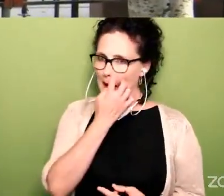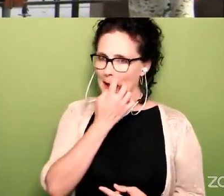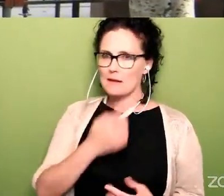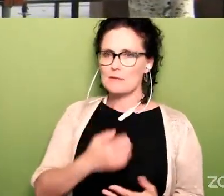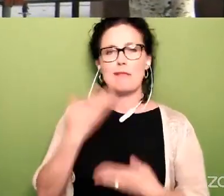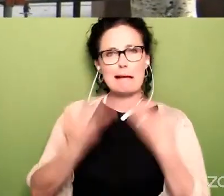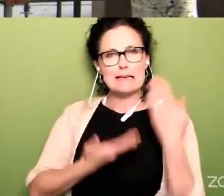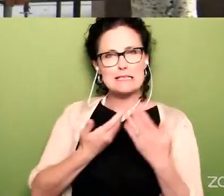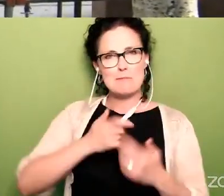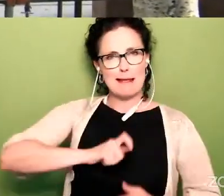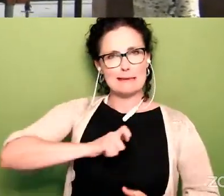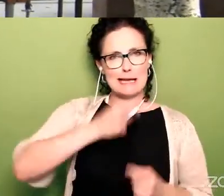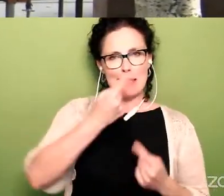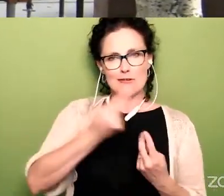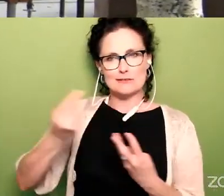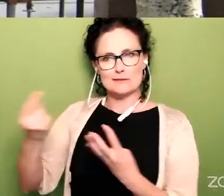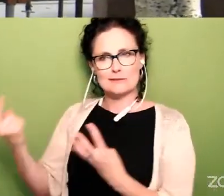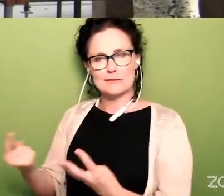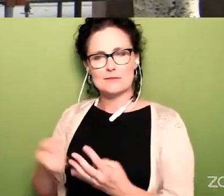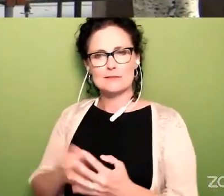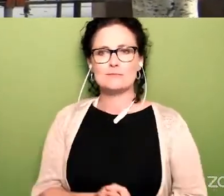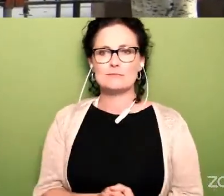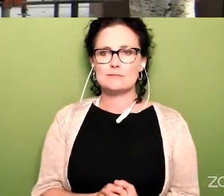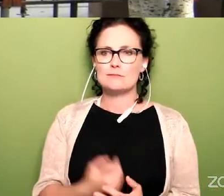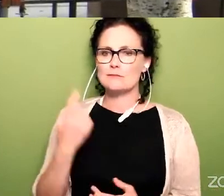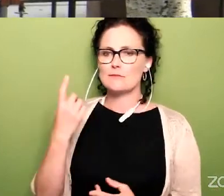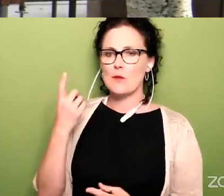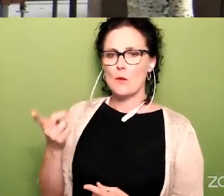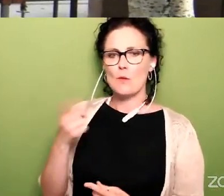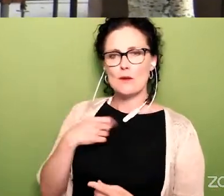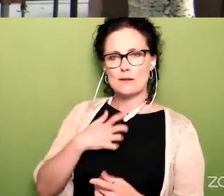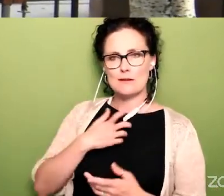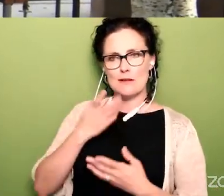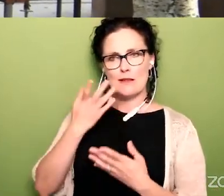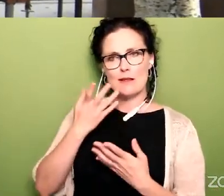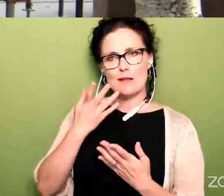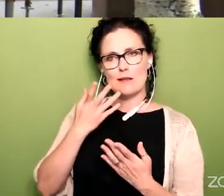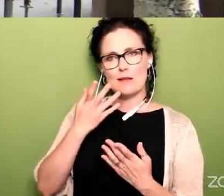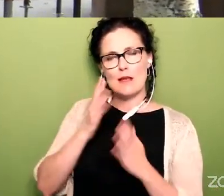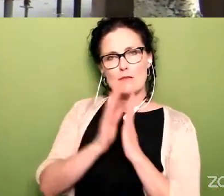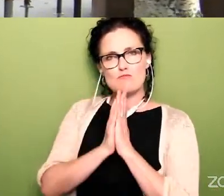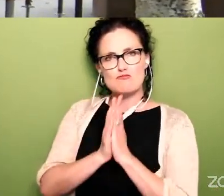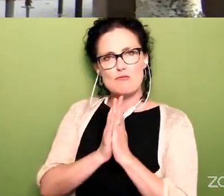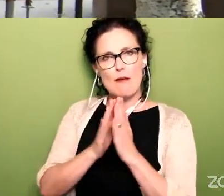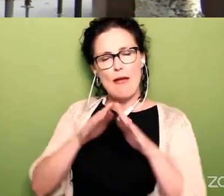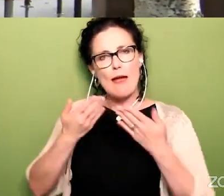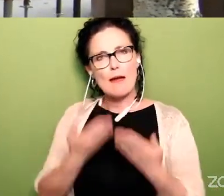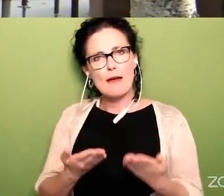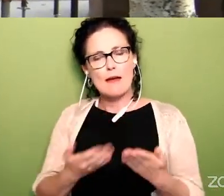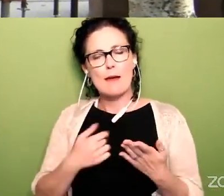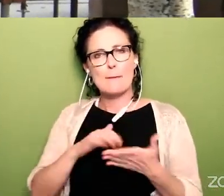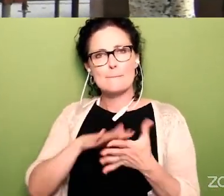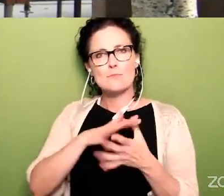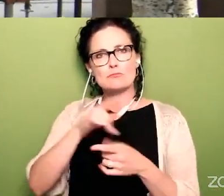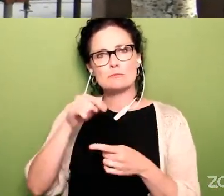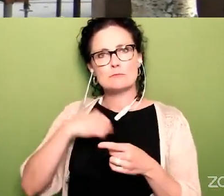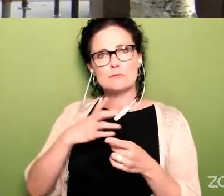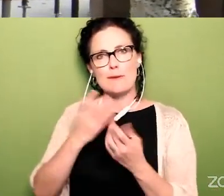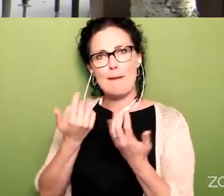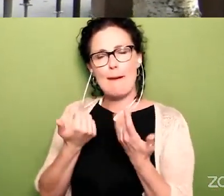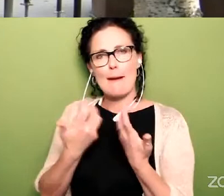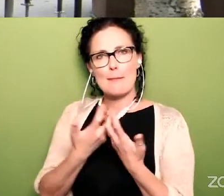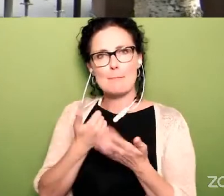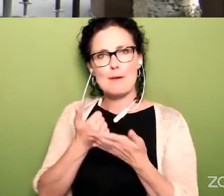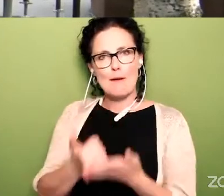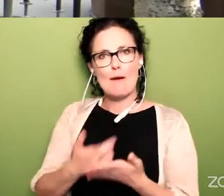her favourite things to do. Prayer to Kaya is playing music because she enjoys it. Prayer to Tash is music. She and her family often listen